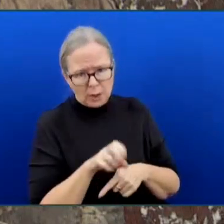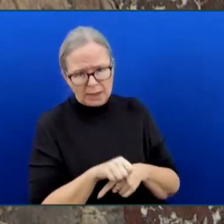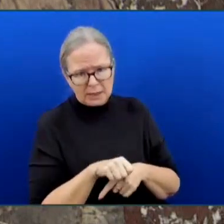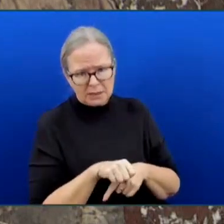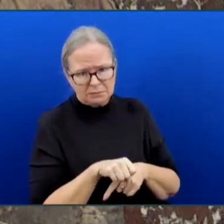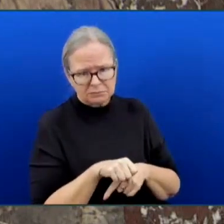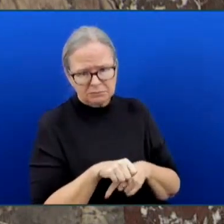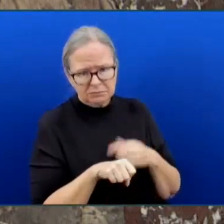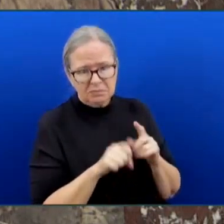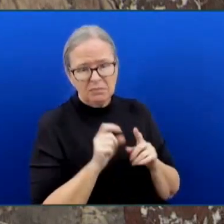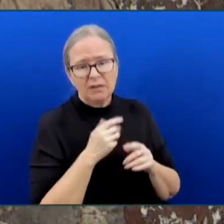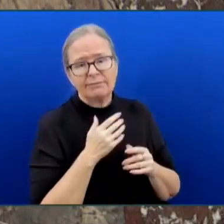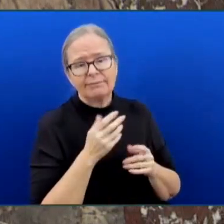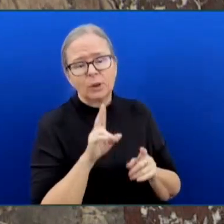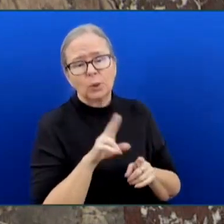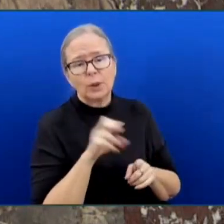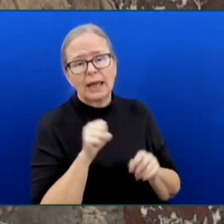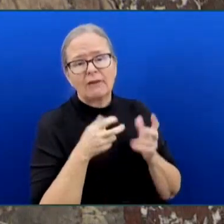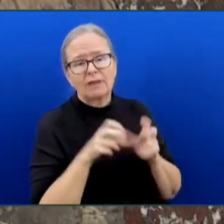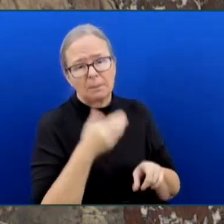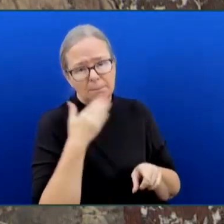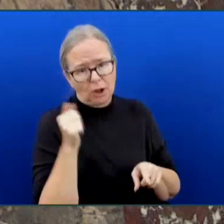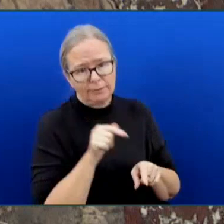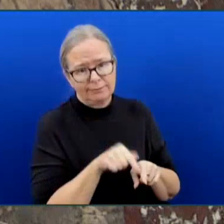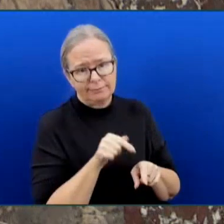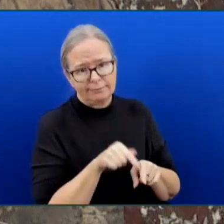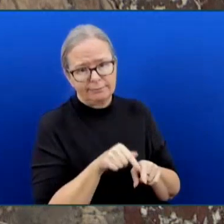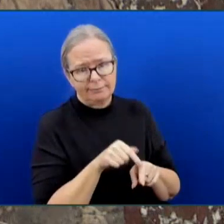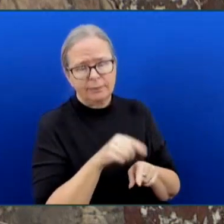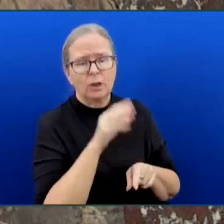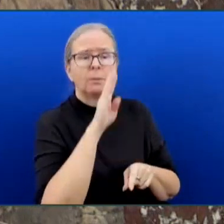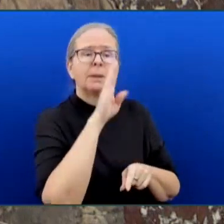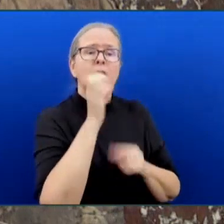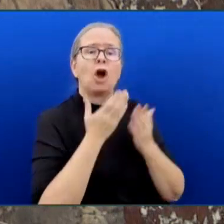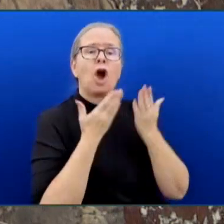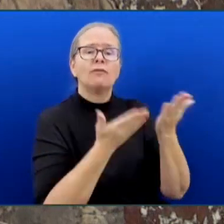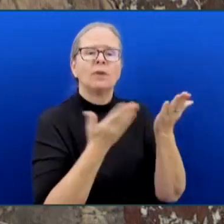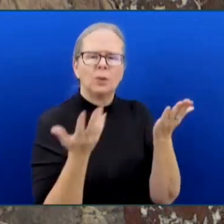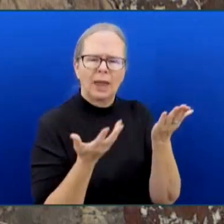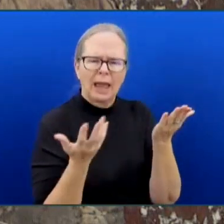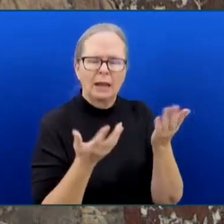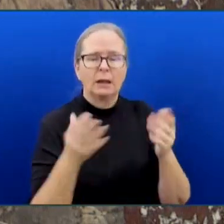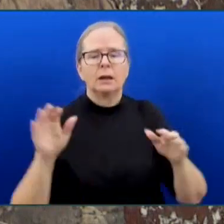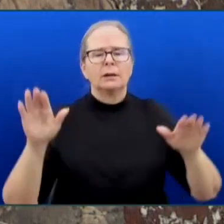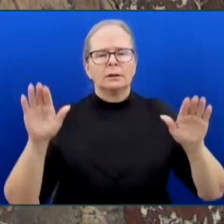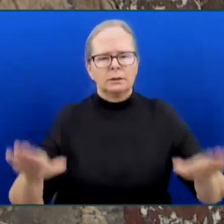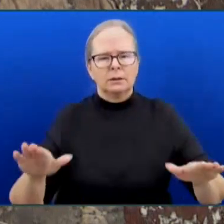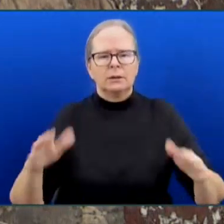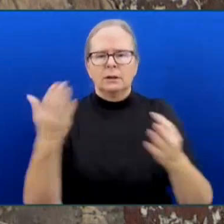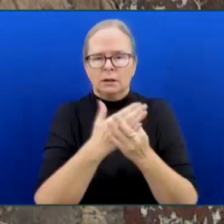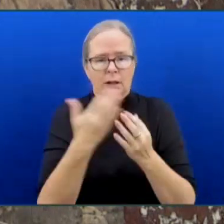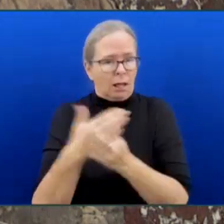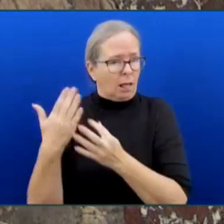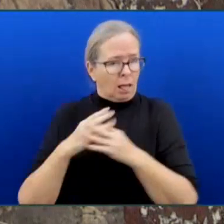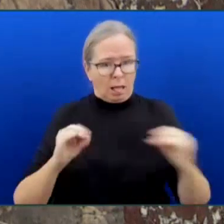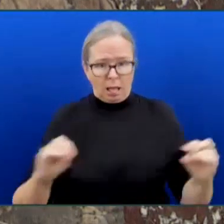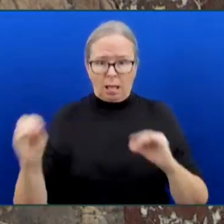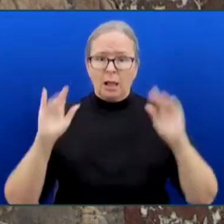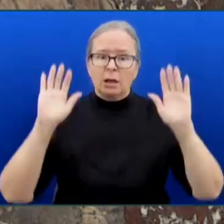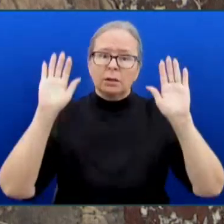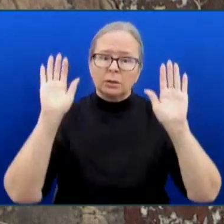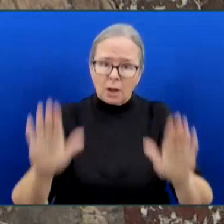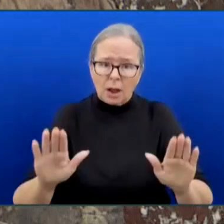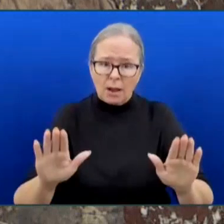these companies. But we need a framework to be able to determine which projects go ahead in terms of public support in that